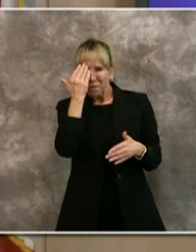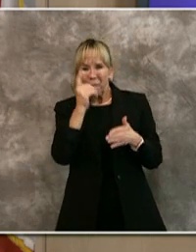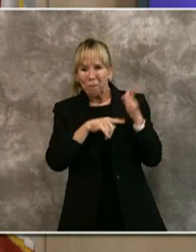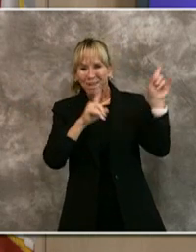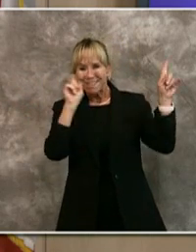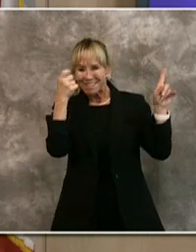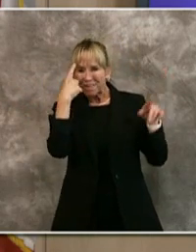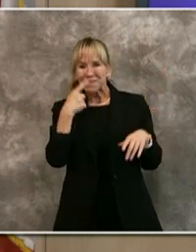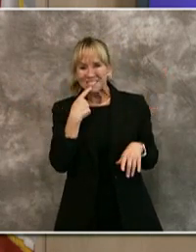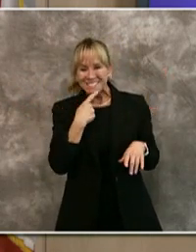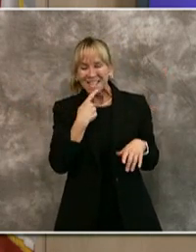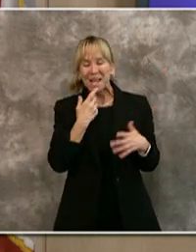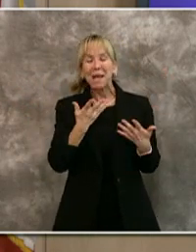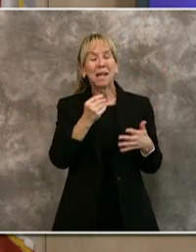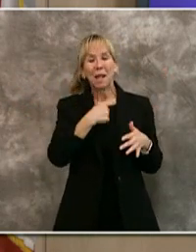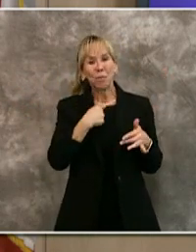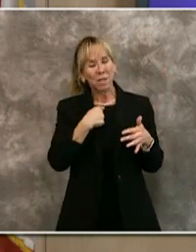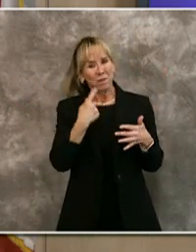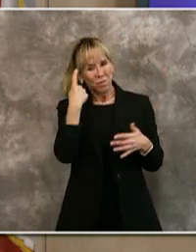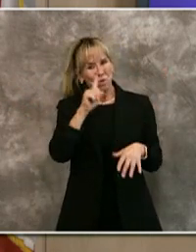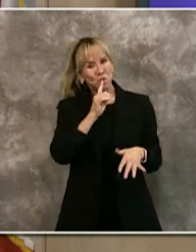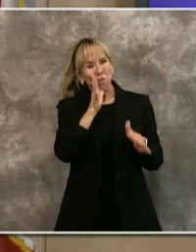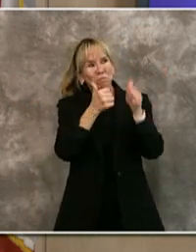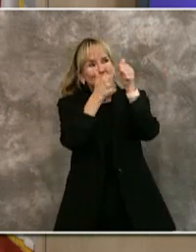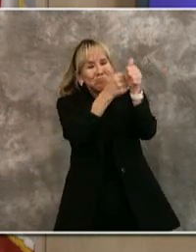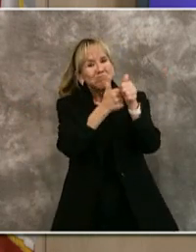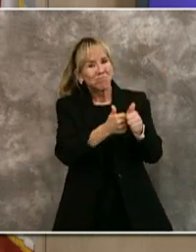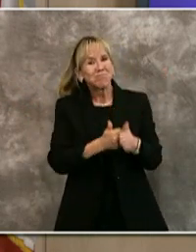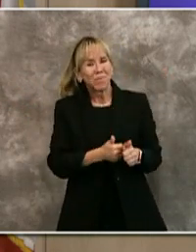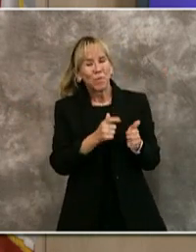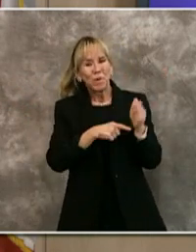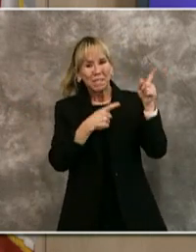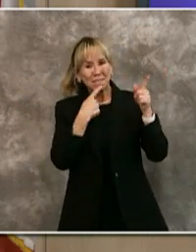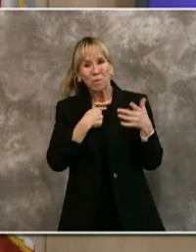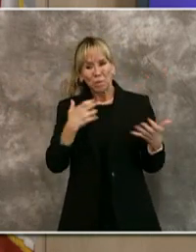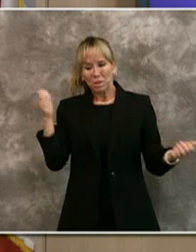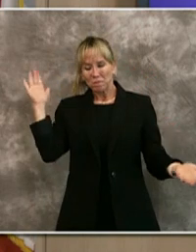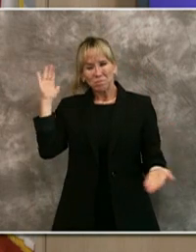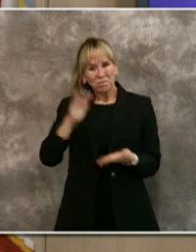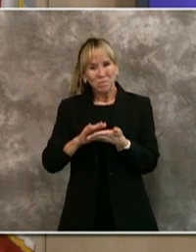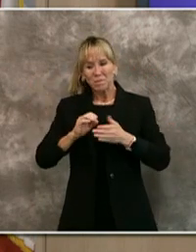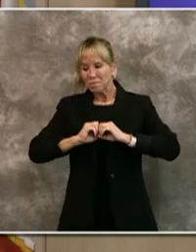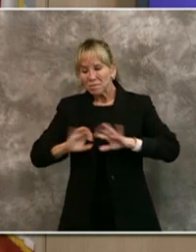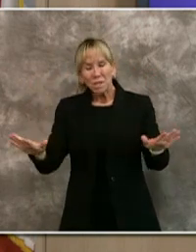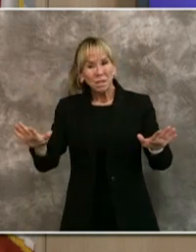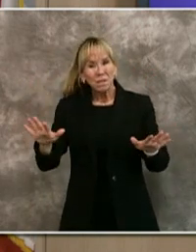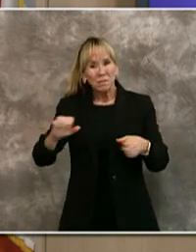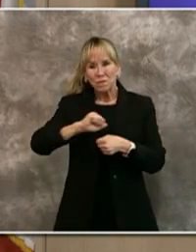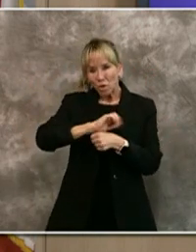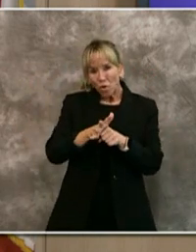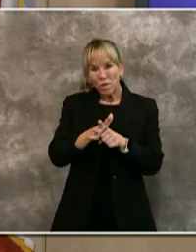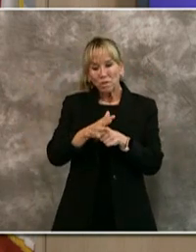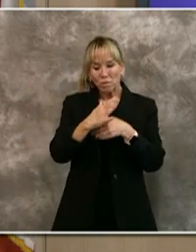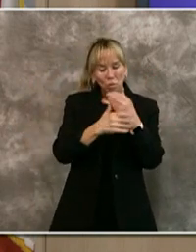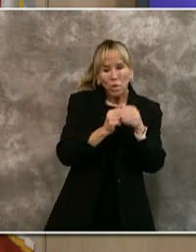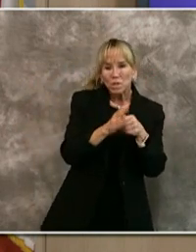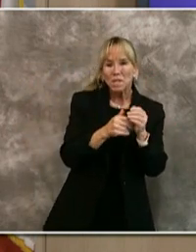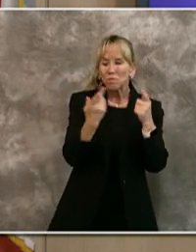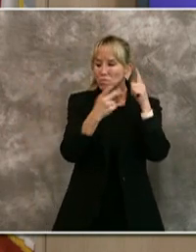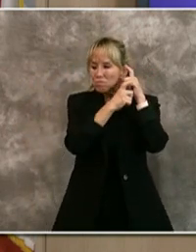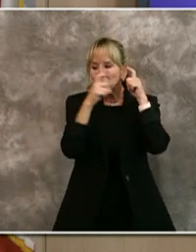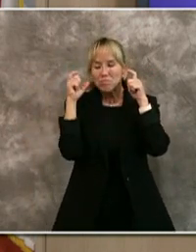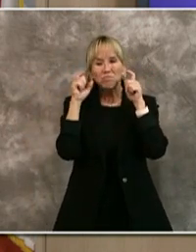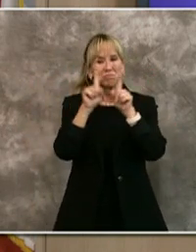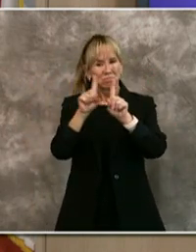people to do the things that would preclude the spread of COVID-19. Washing hands, wearing face coverings, keeping social